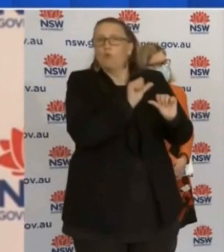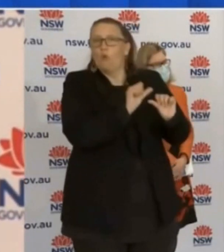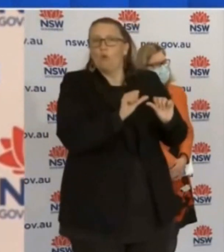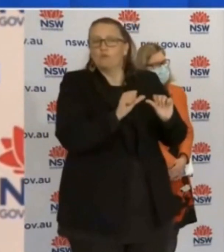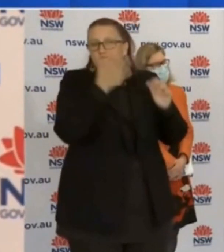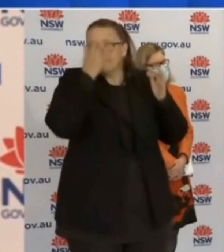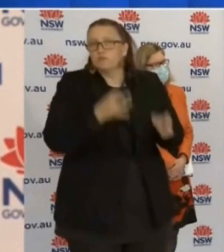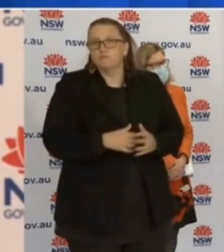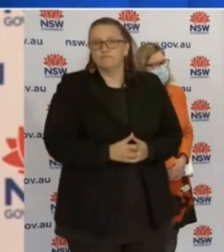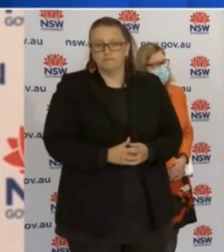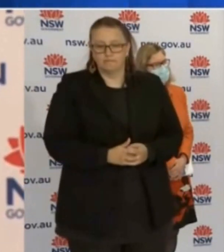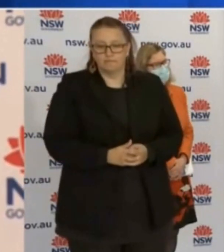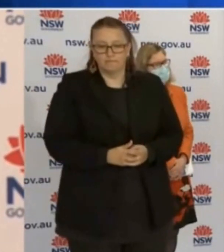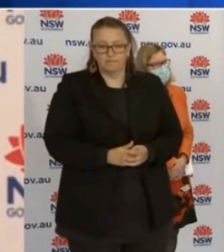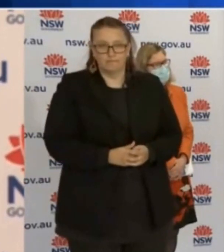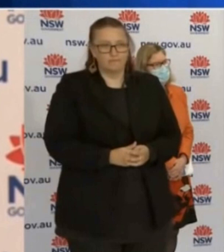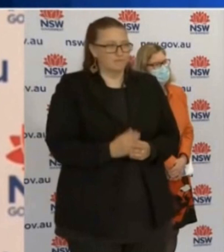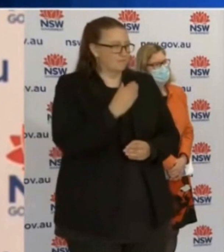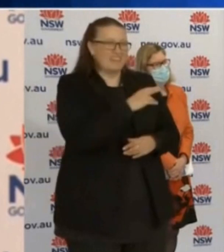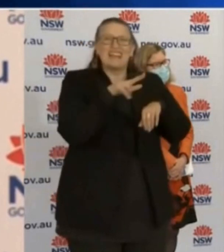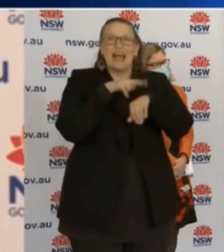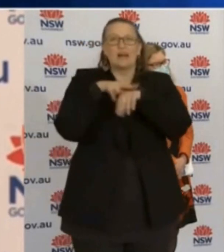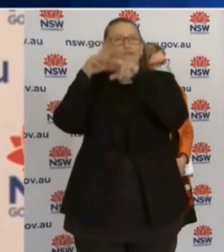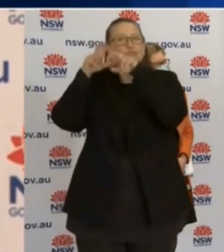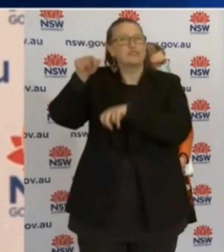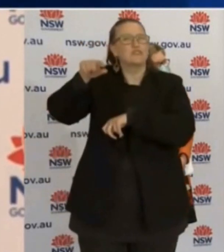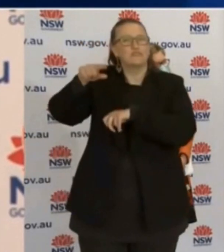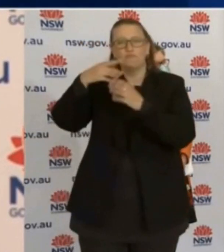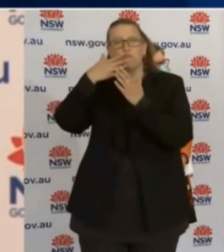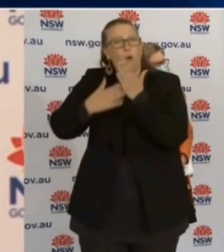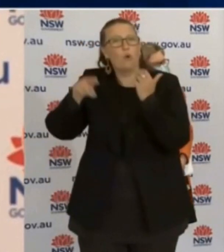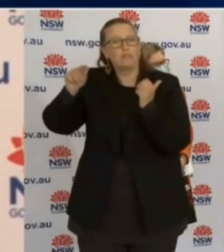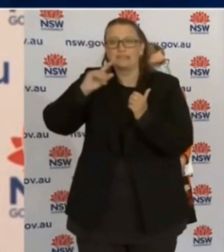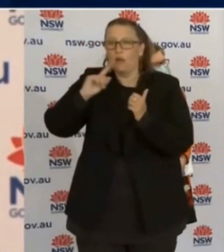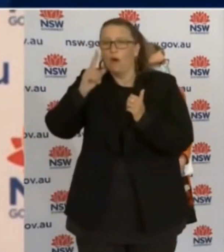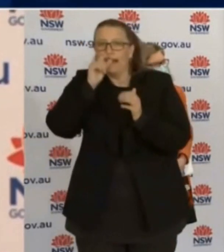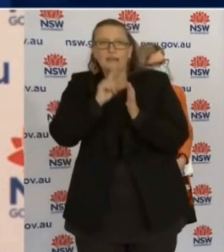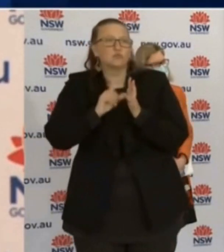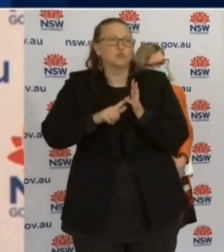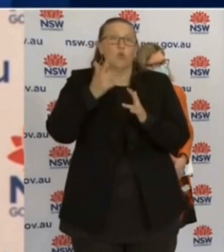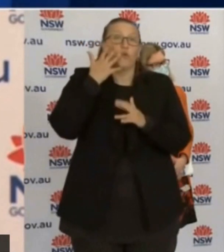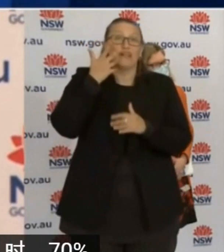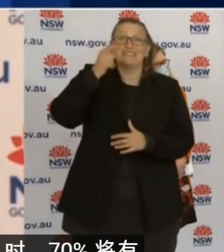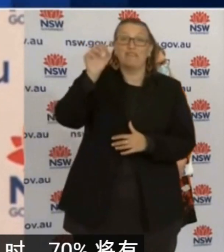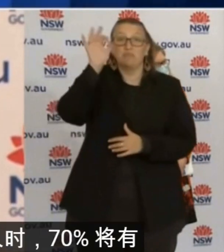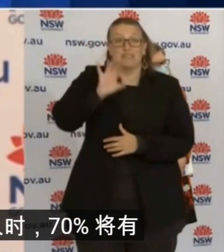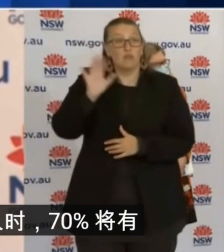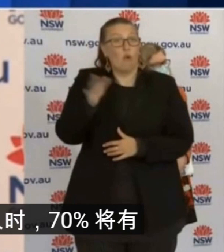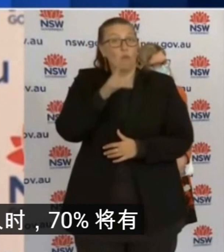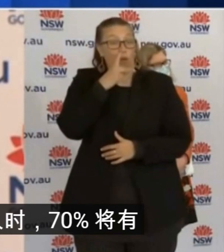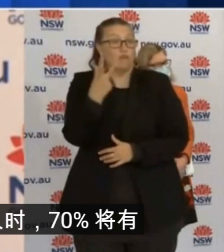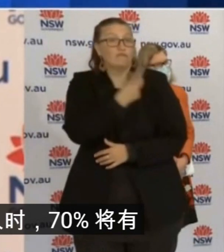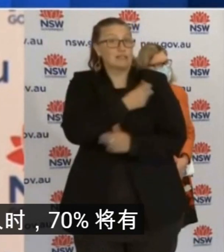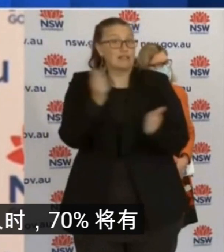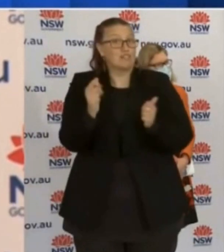all states in relation to what you can do at 70% and 80%. And we know that at 70% we'll have